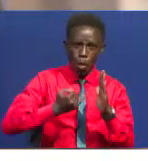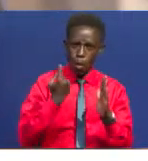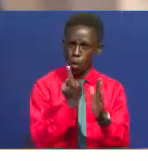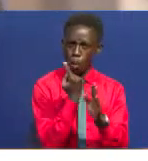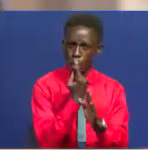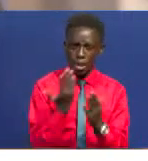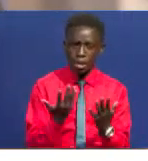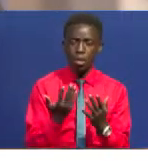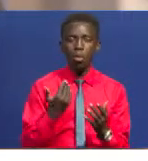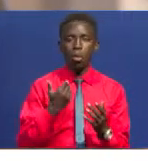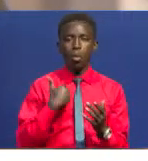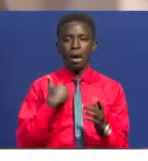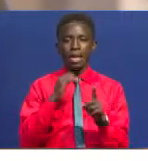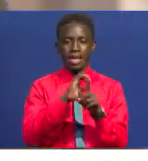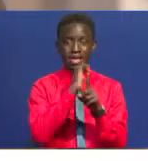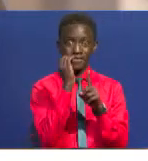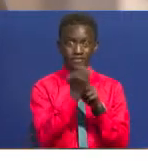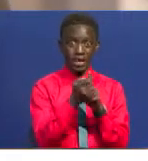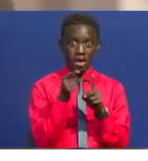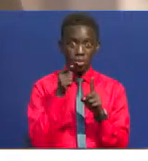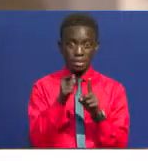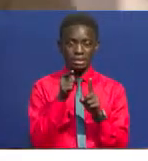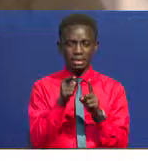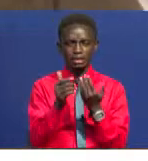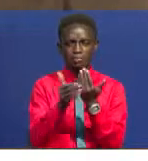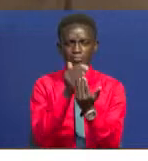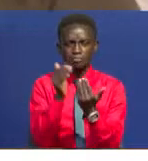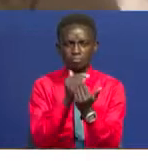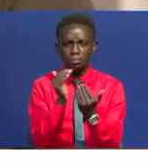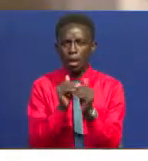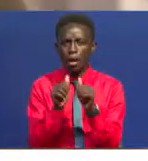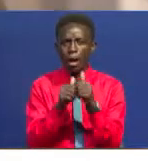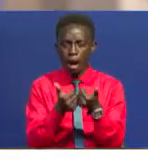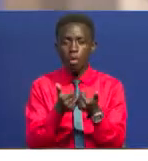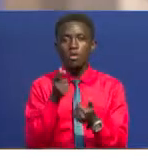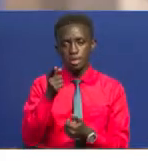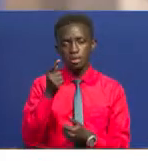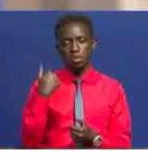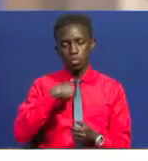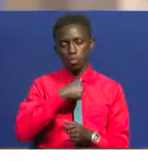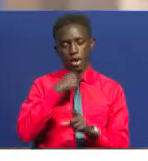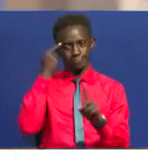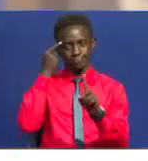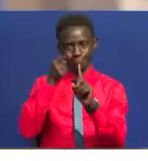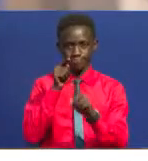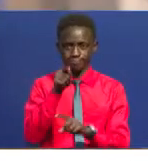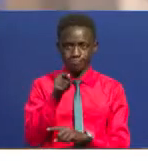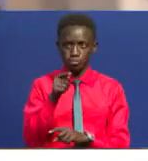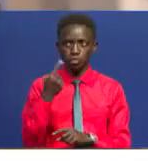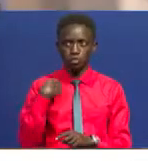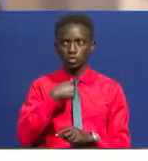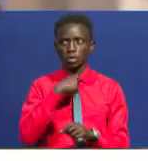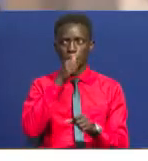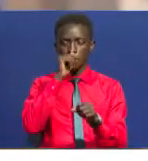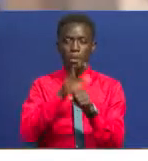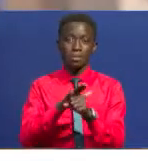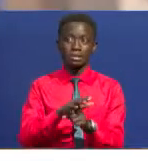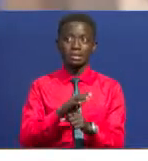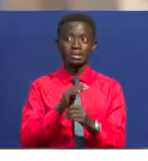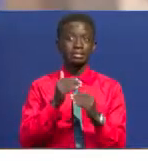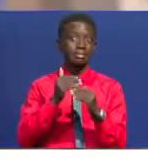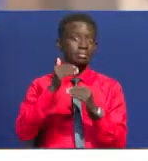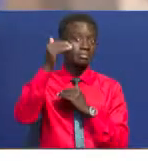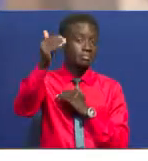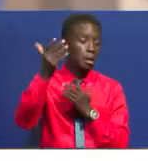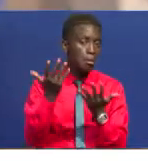environmental sustainability is at the core of what we do. And so we've committed by 2040 to have net zero